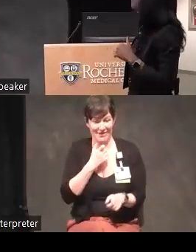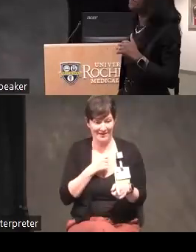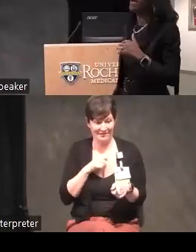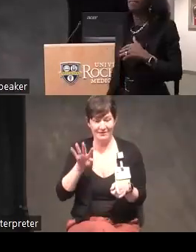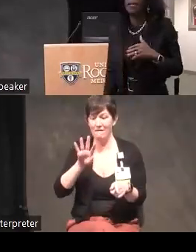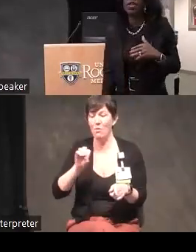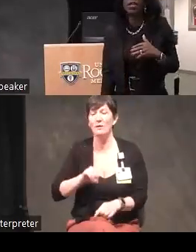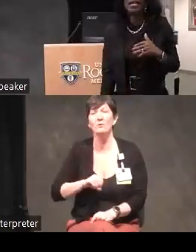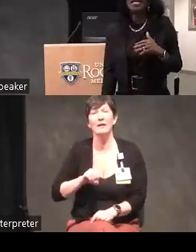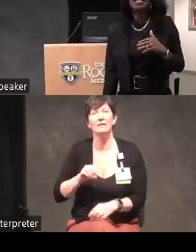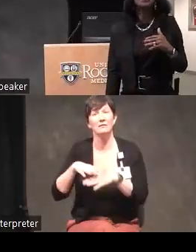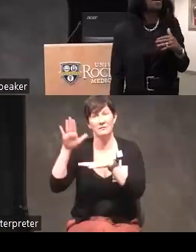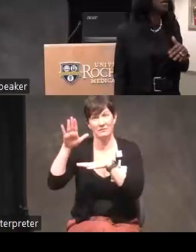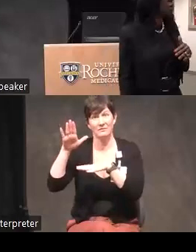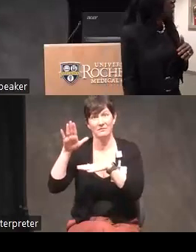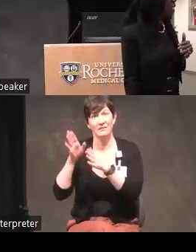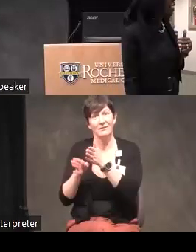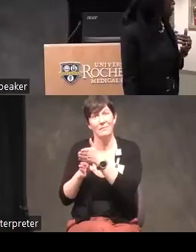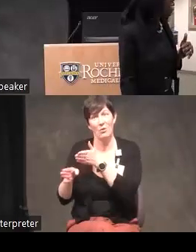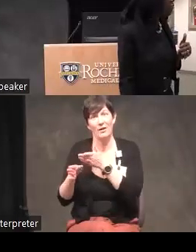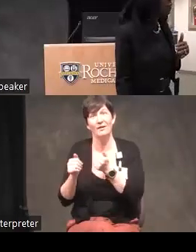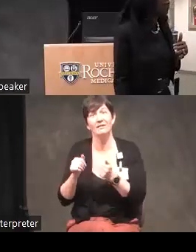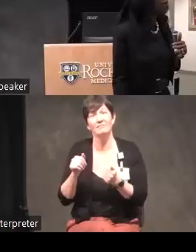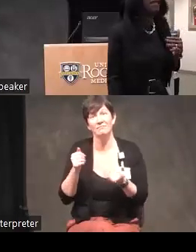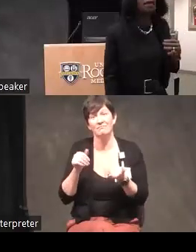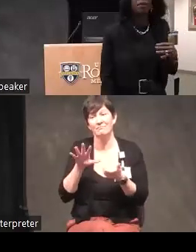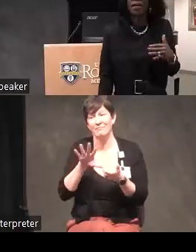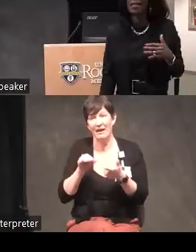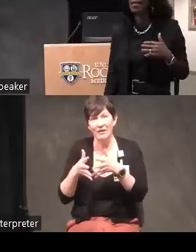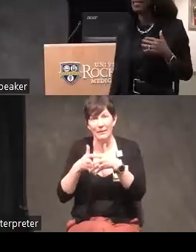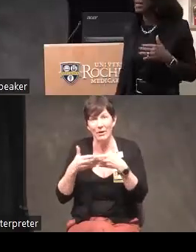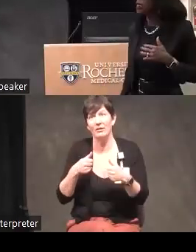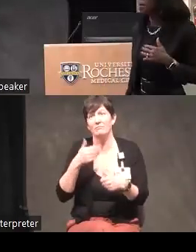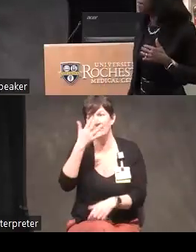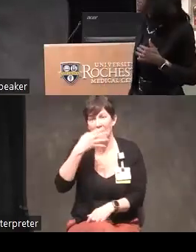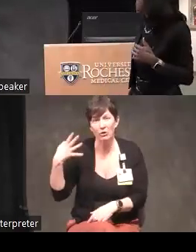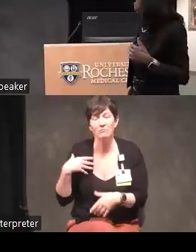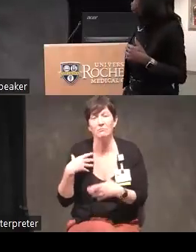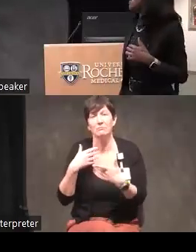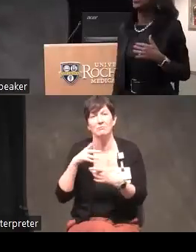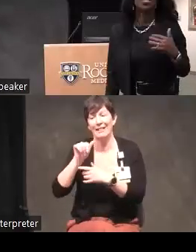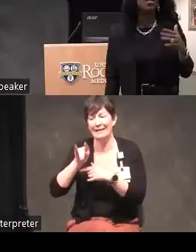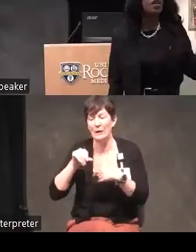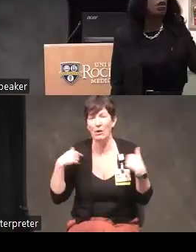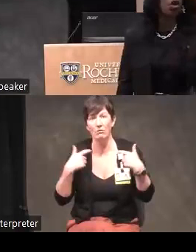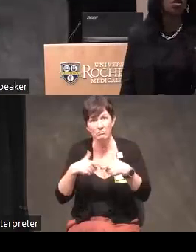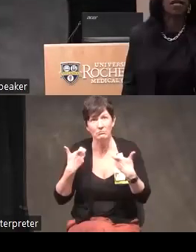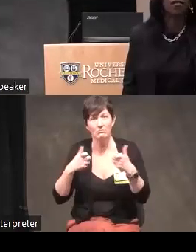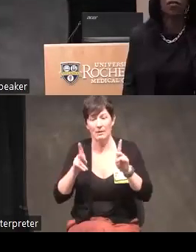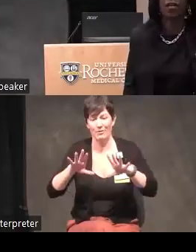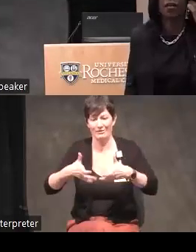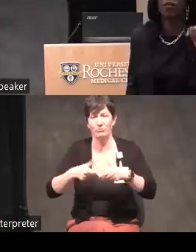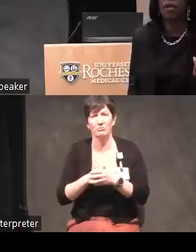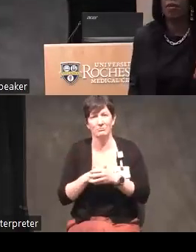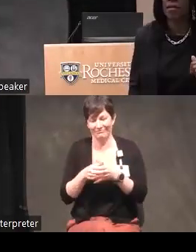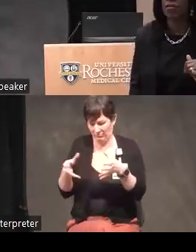greater of the population is minority, African American, immigrant, Latino population, and they're all